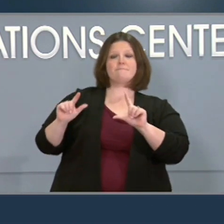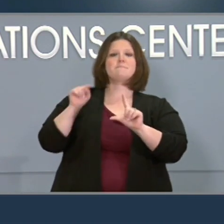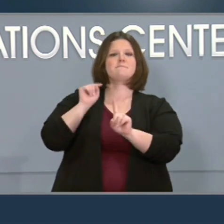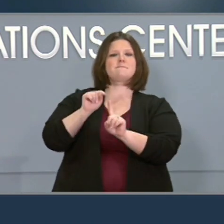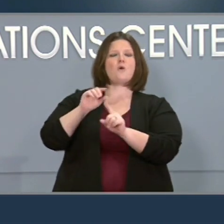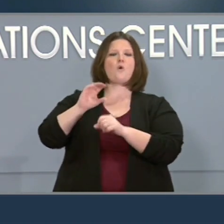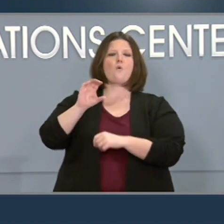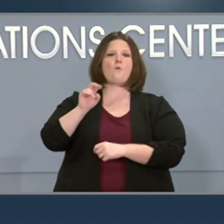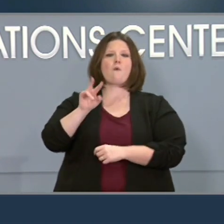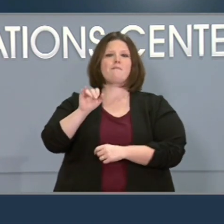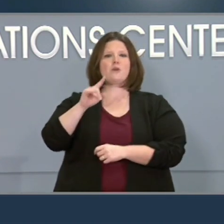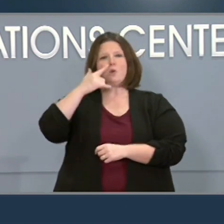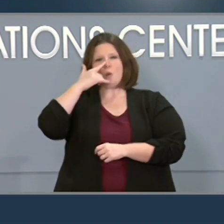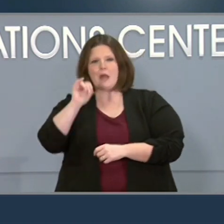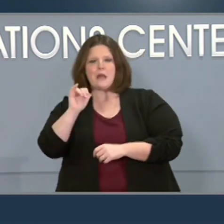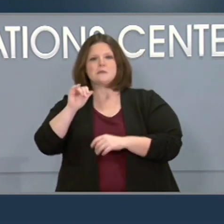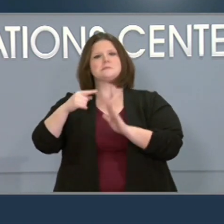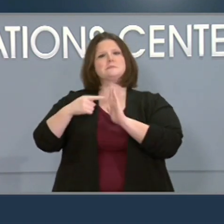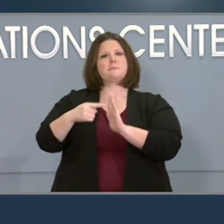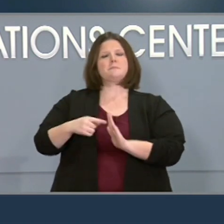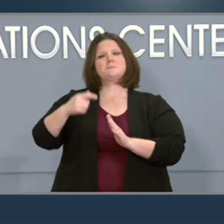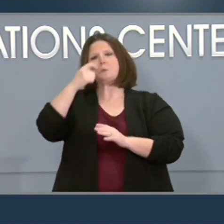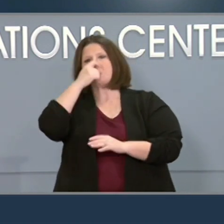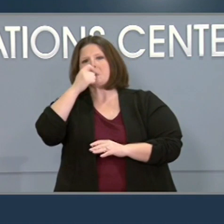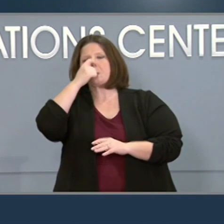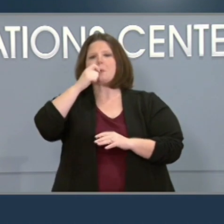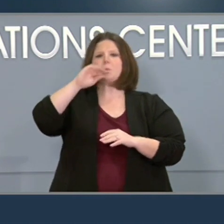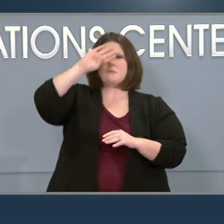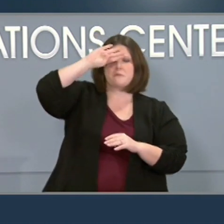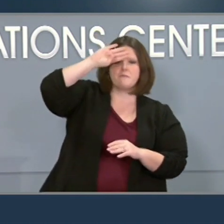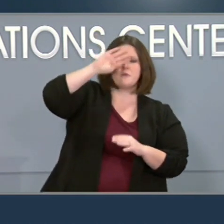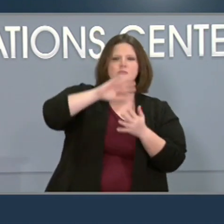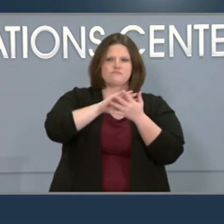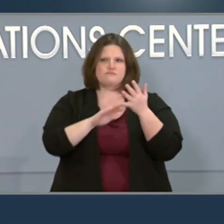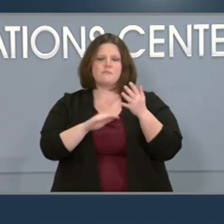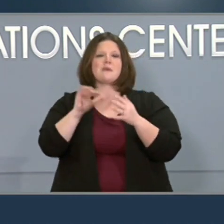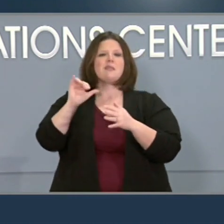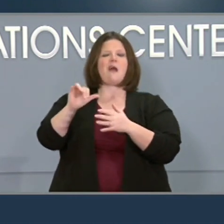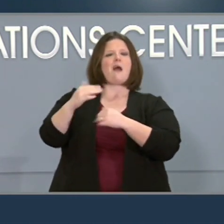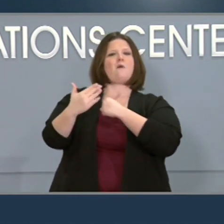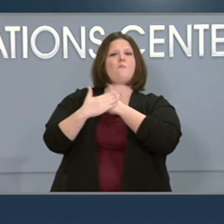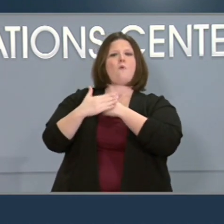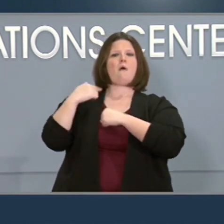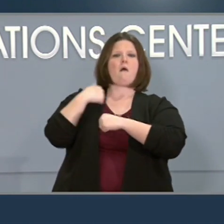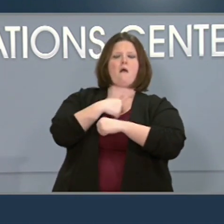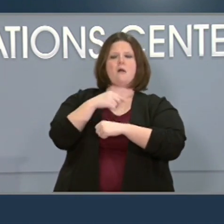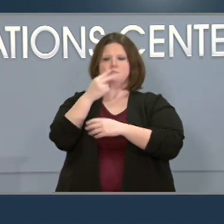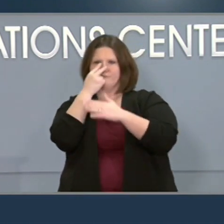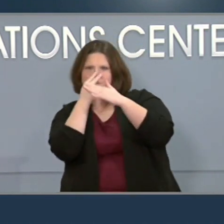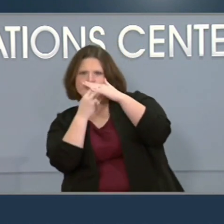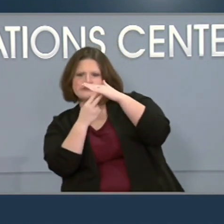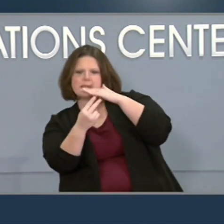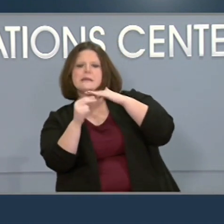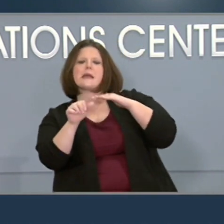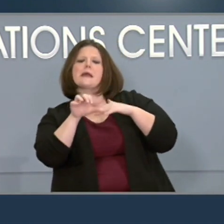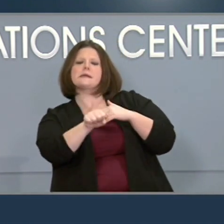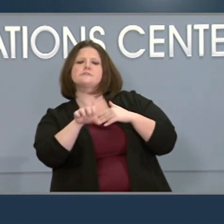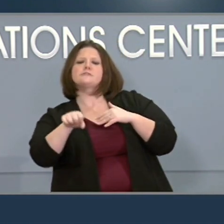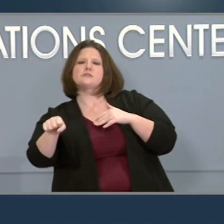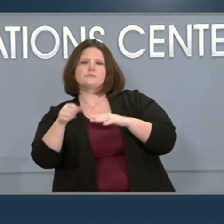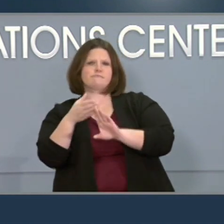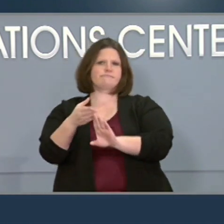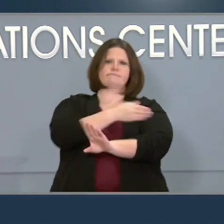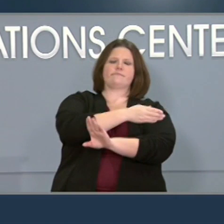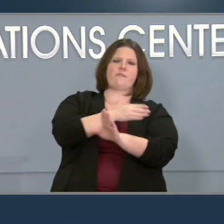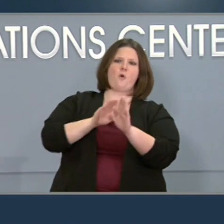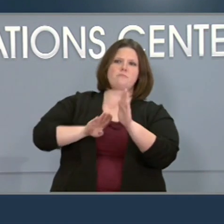with COVID-like symptoms. It's our earliest detection mechanism. And the yellow line represents this current year